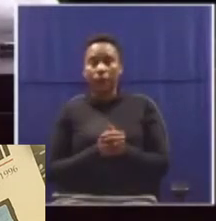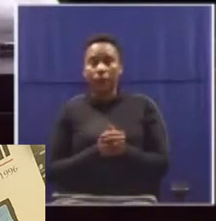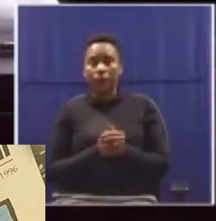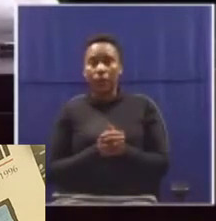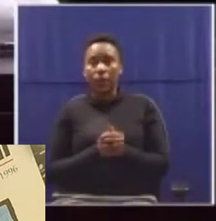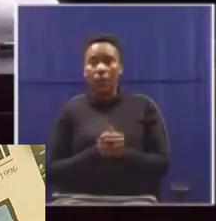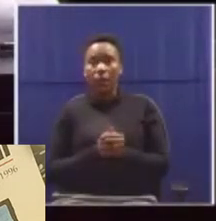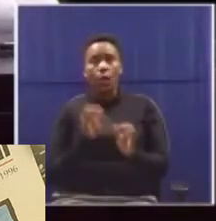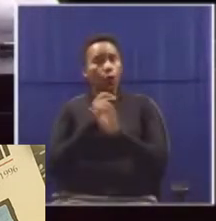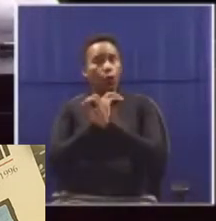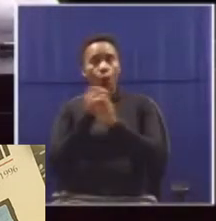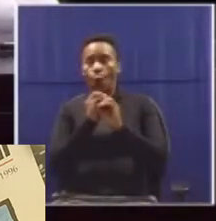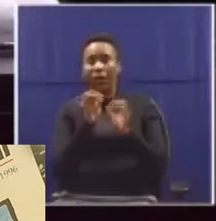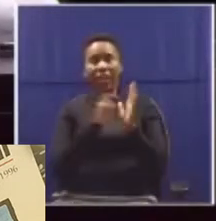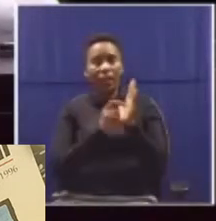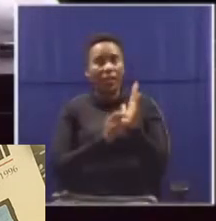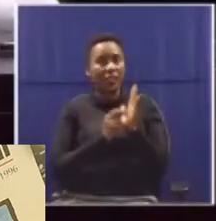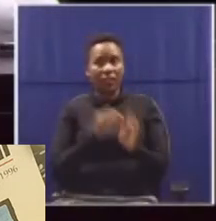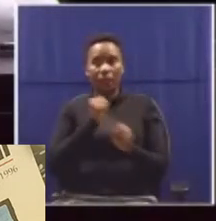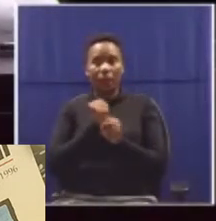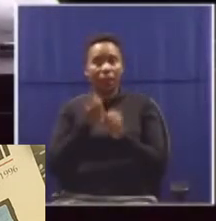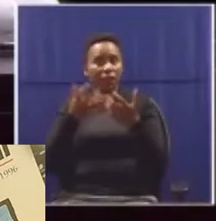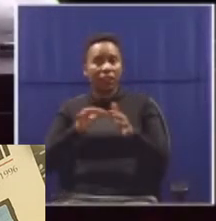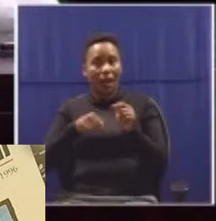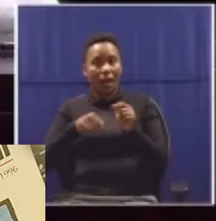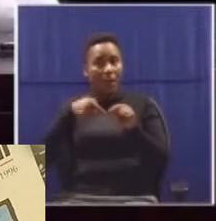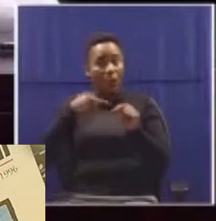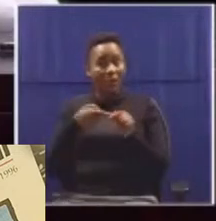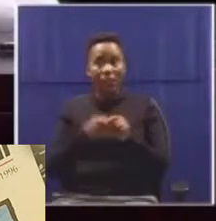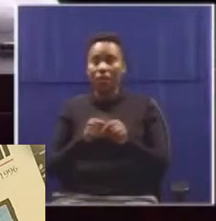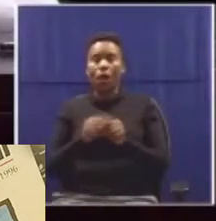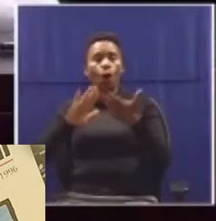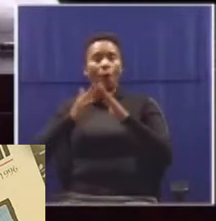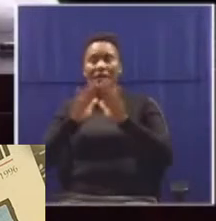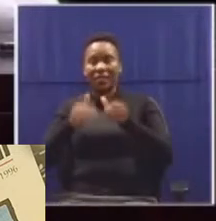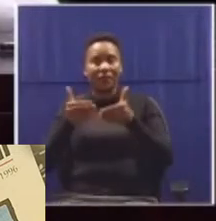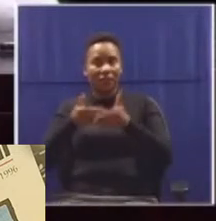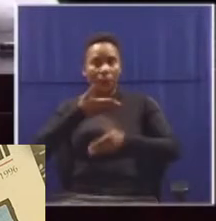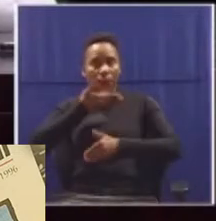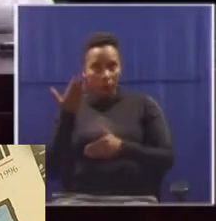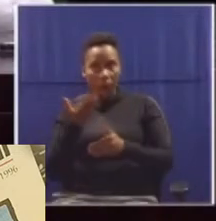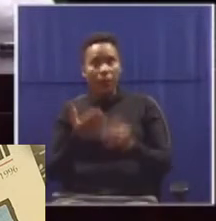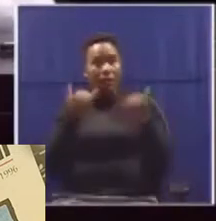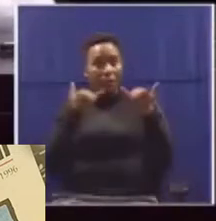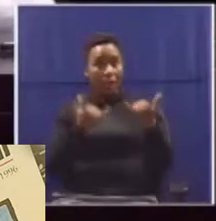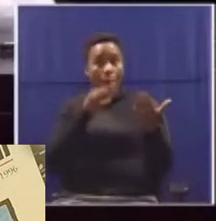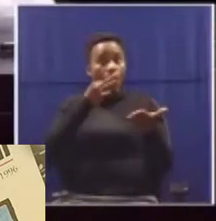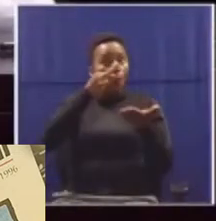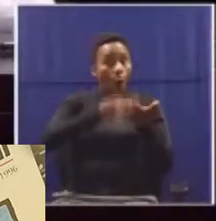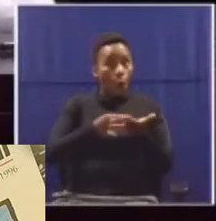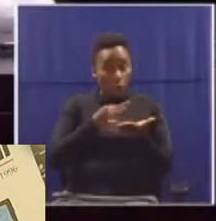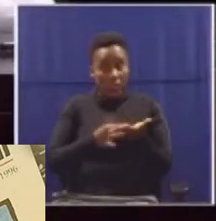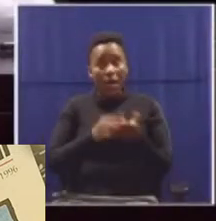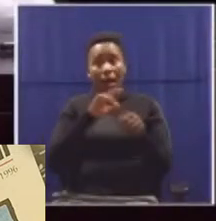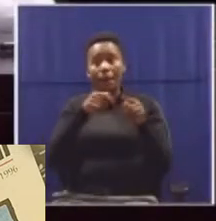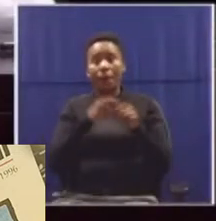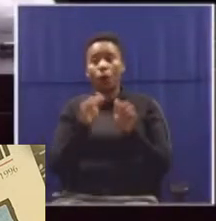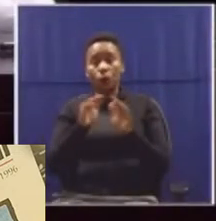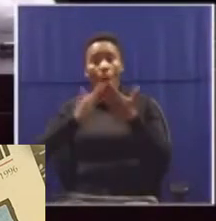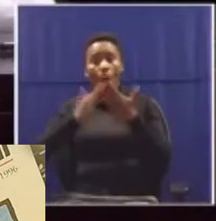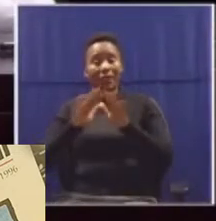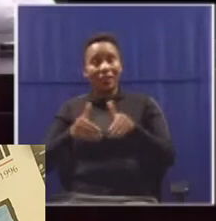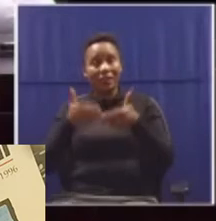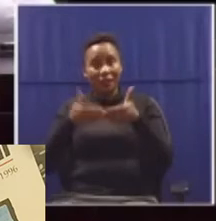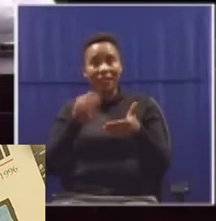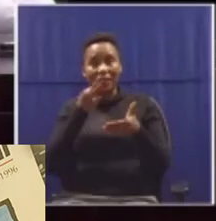been made as yet regarding community service the proposed regulations provide for the rendering of community service by